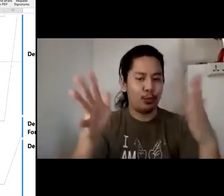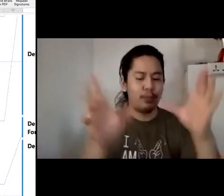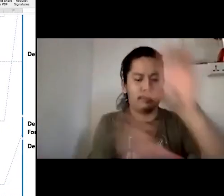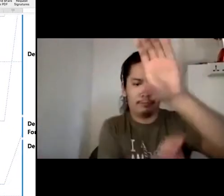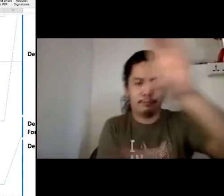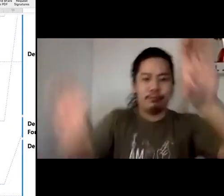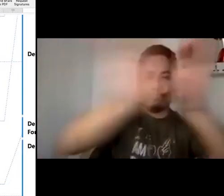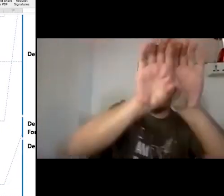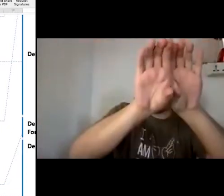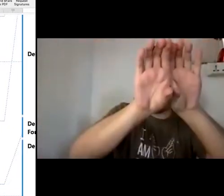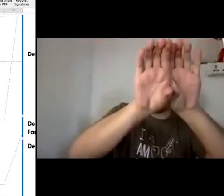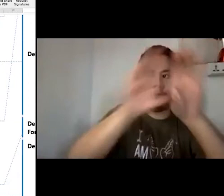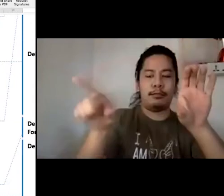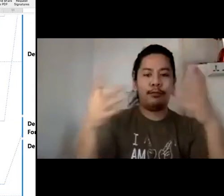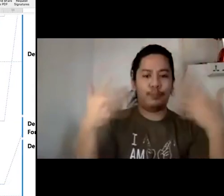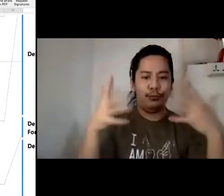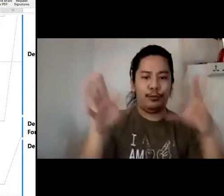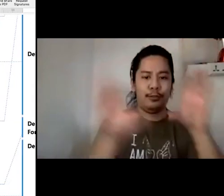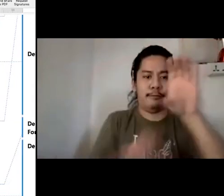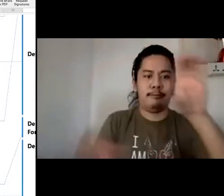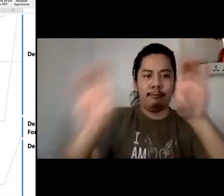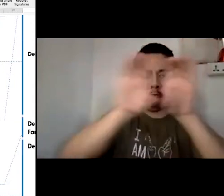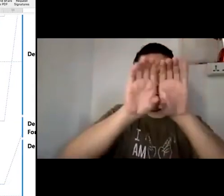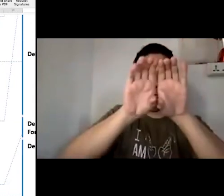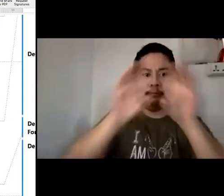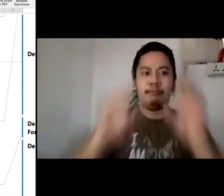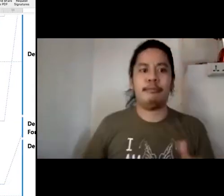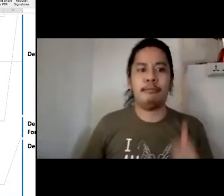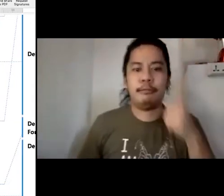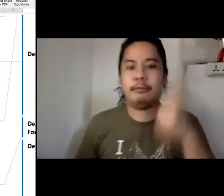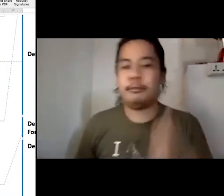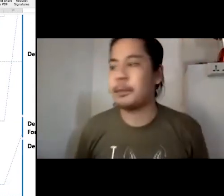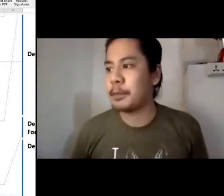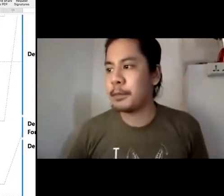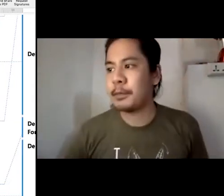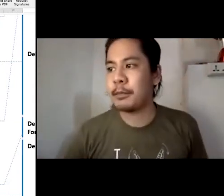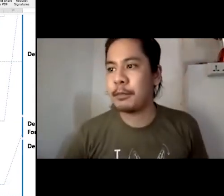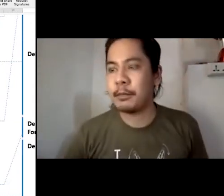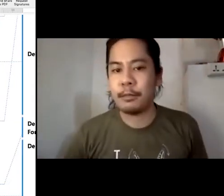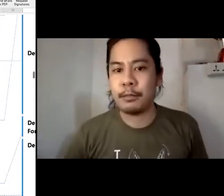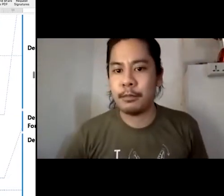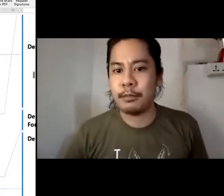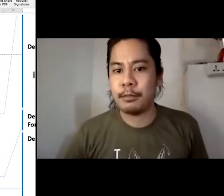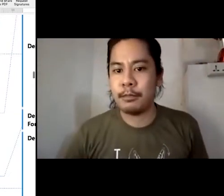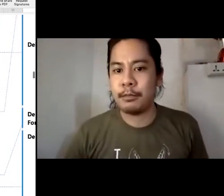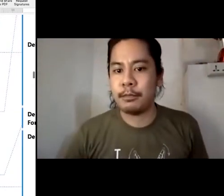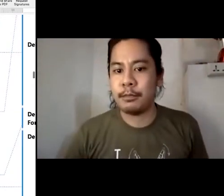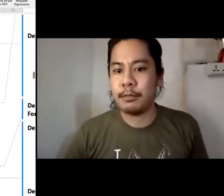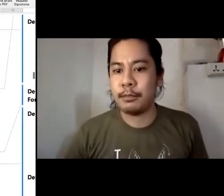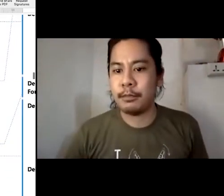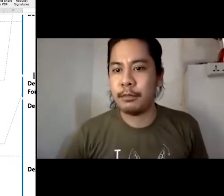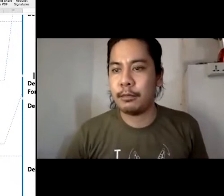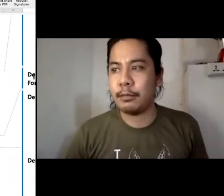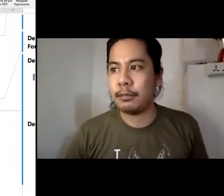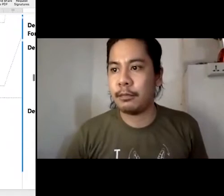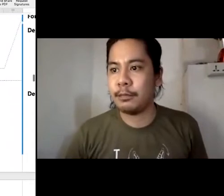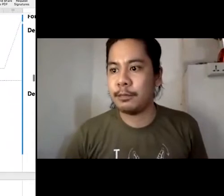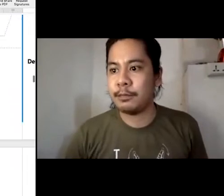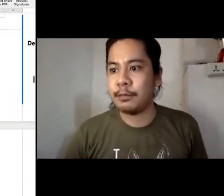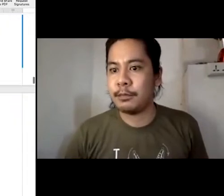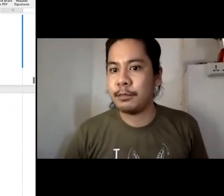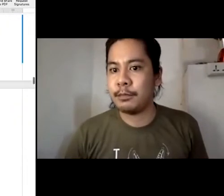Yeah, love and meat should be in the same. Yeah. Yeah. Love it. Yeah. Okay, you got that?